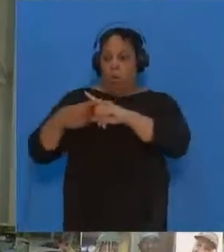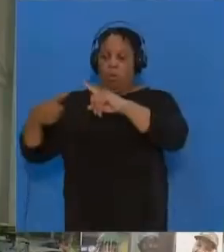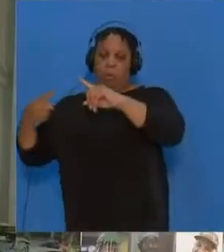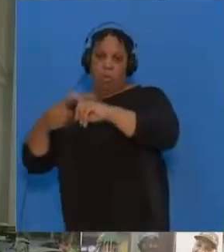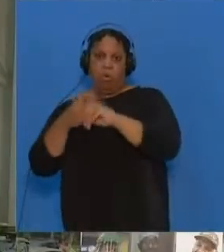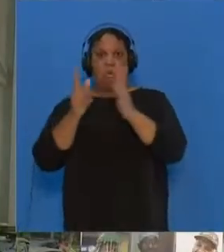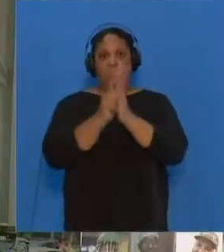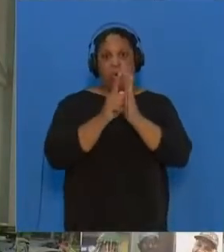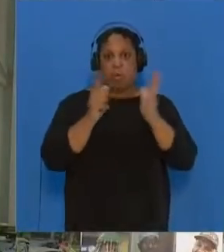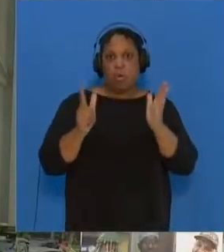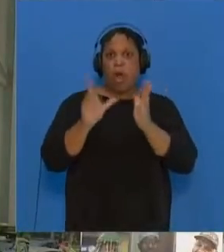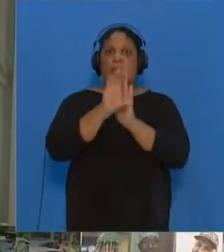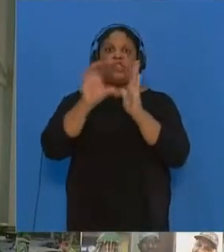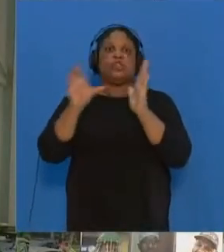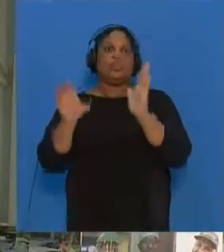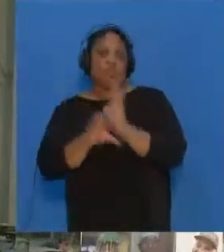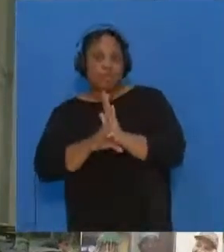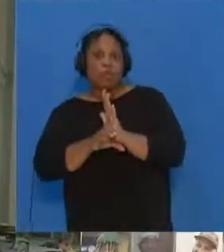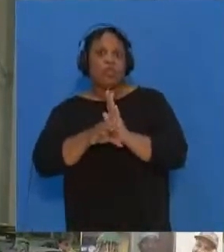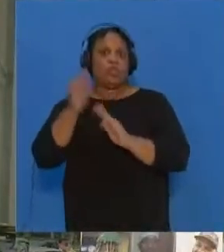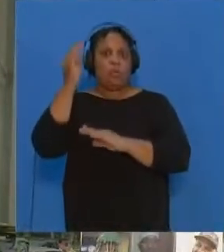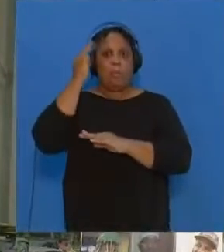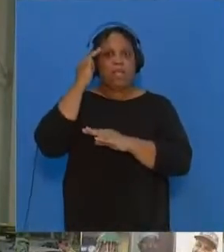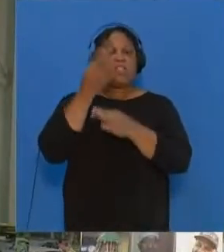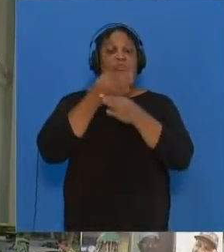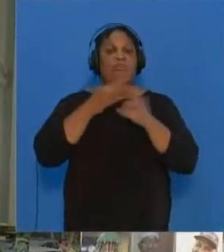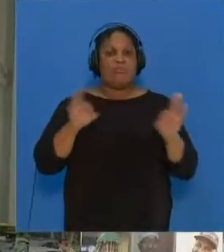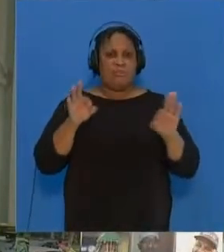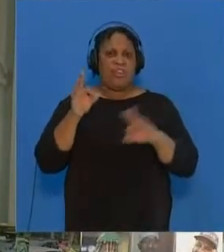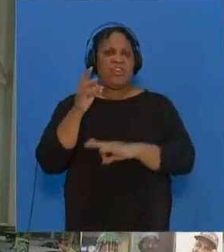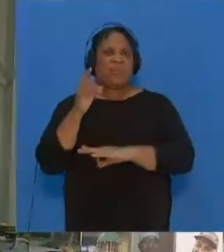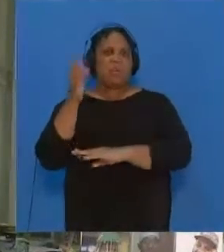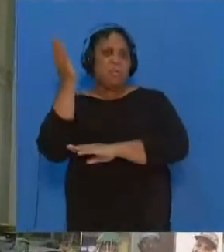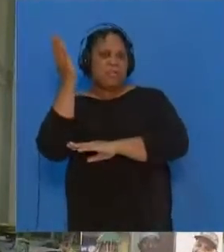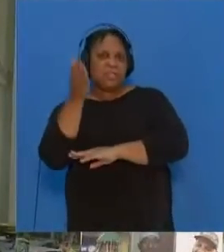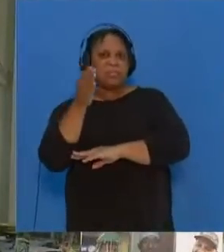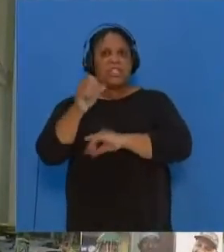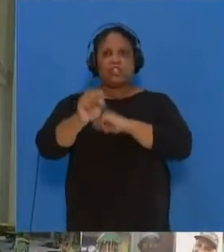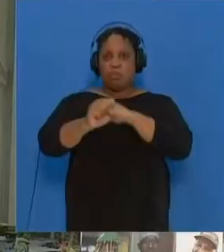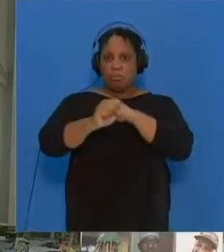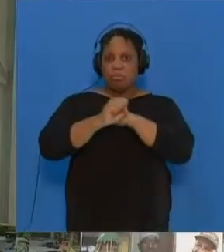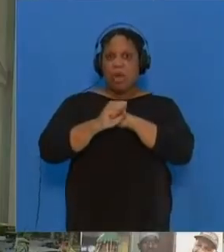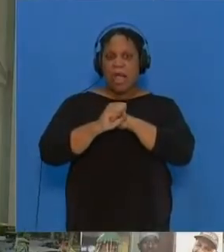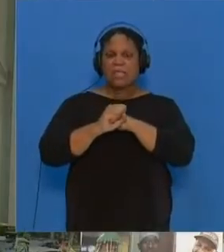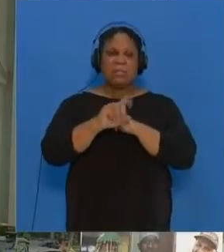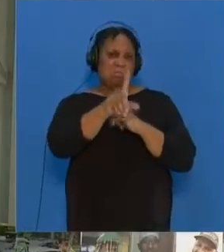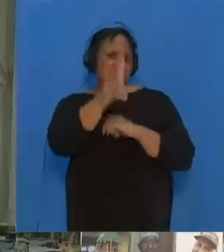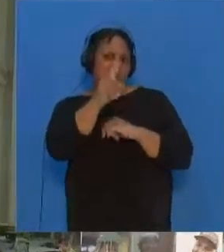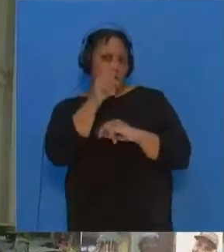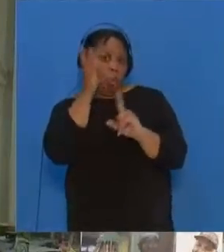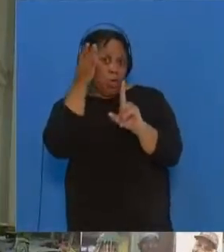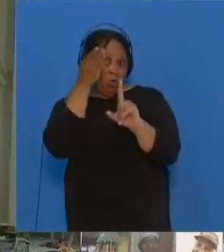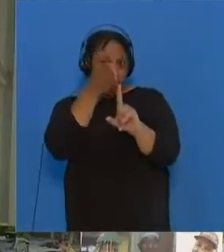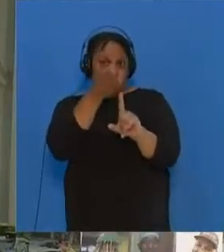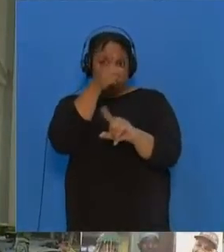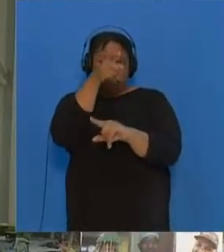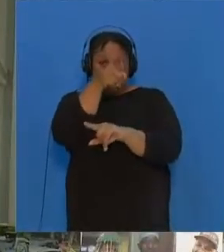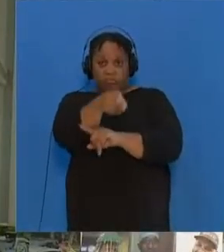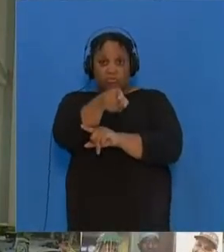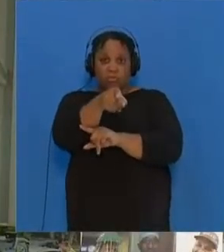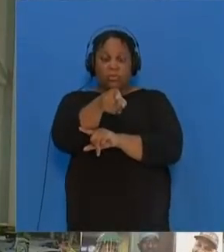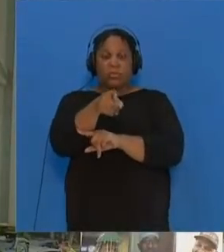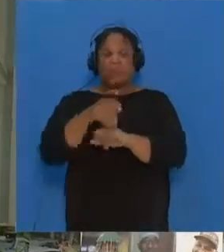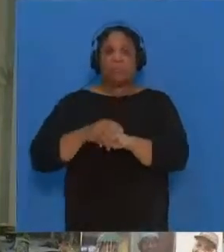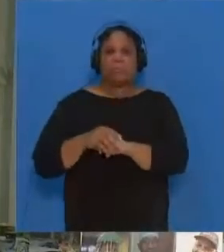lines. I'm talking freedom of speech, freedom of the press. And my question to you, sir,